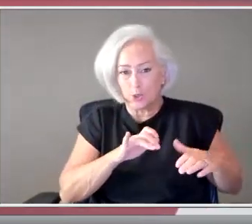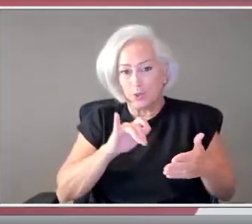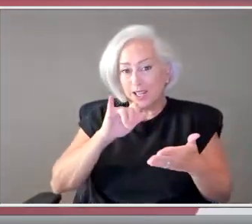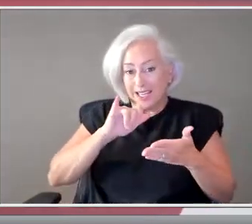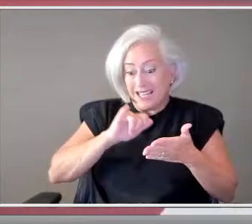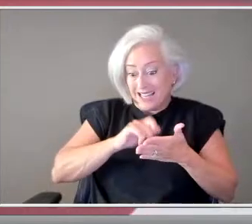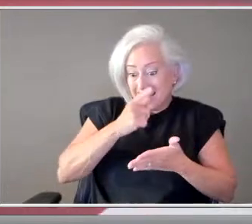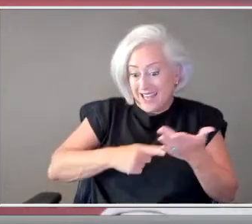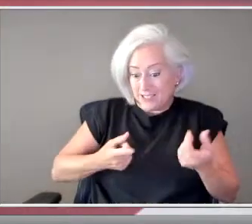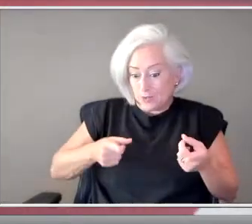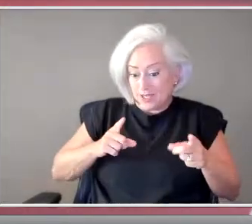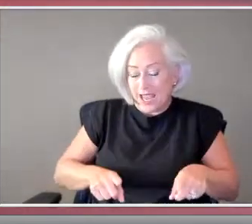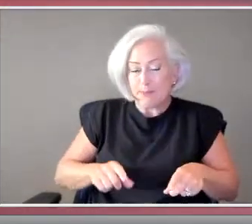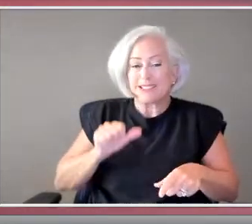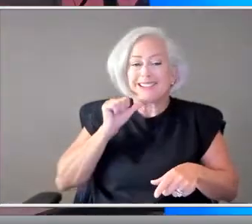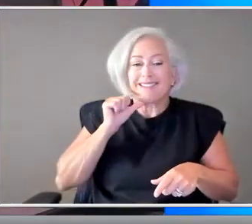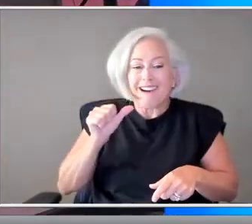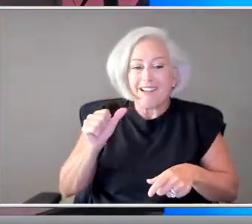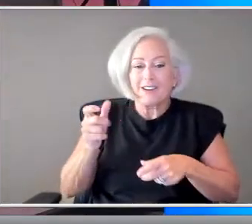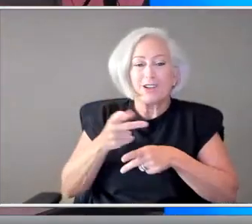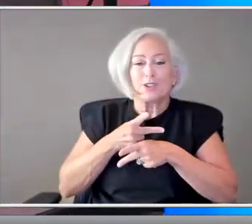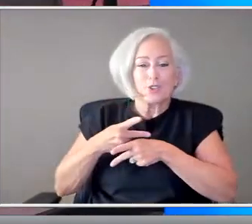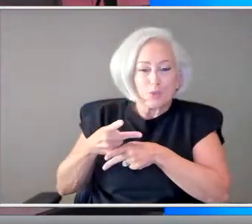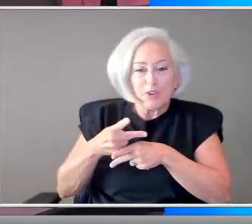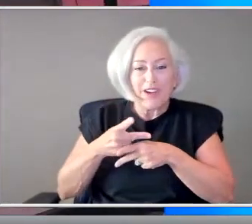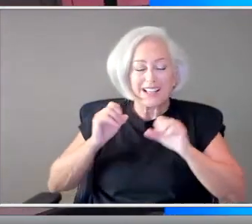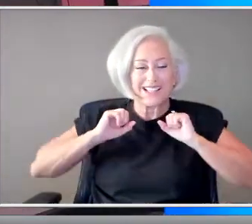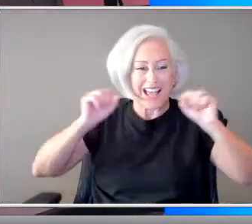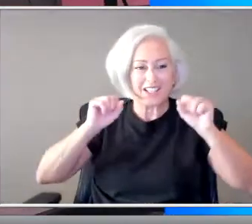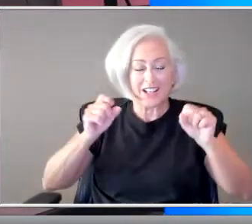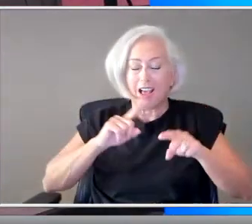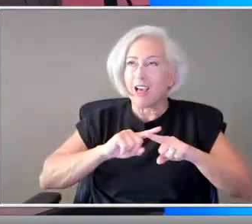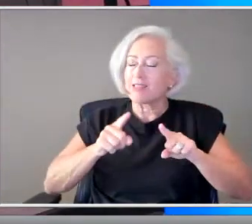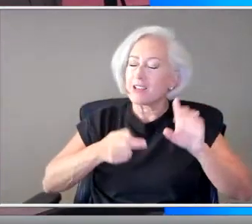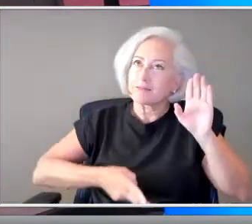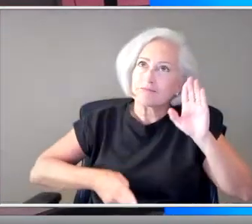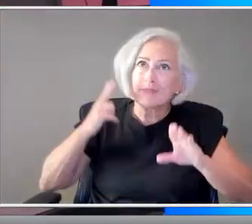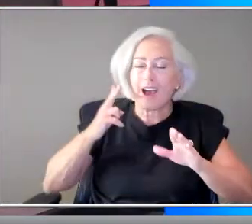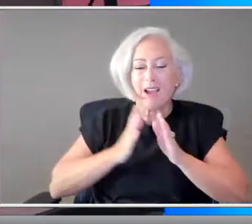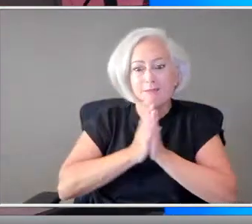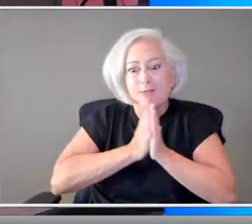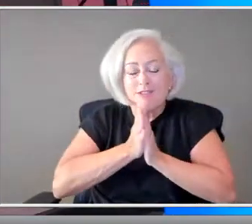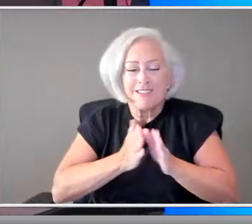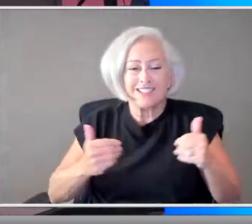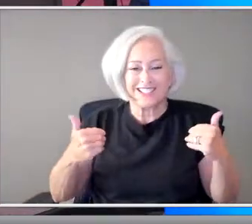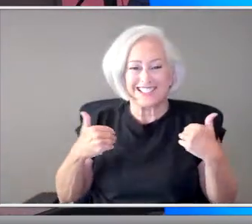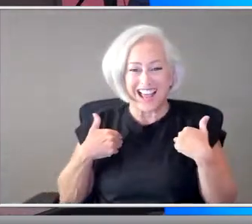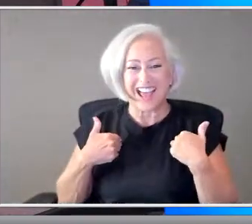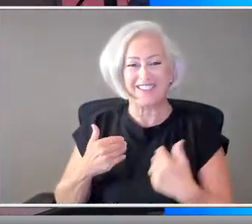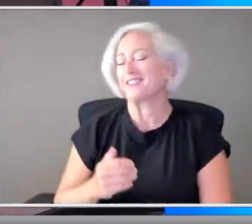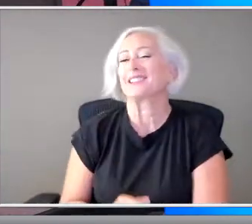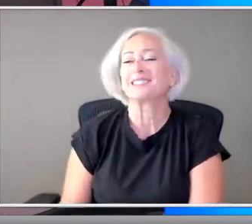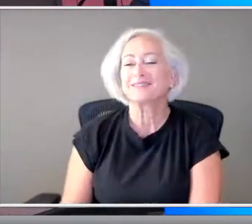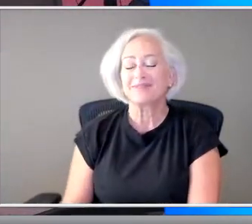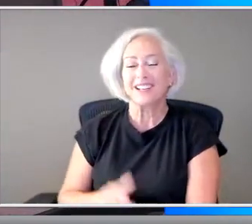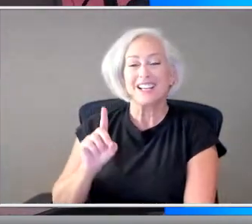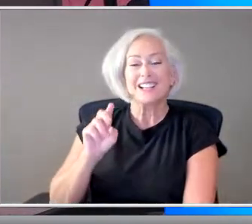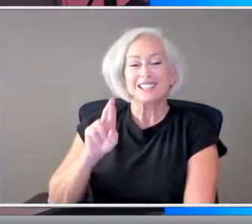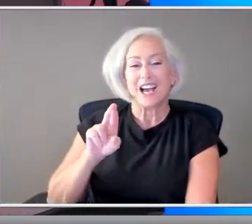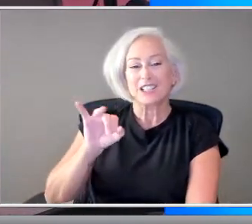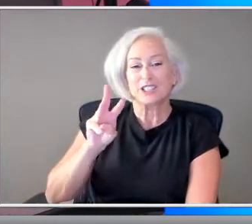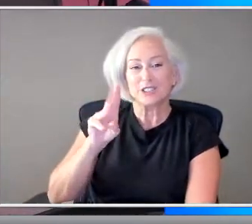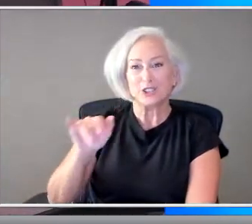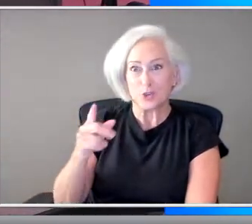unless you're a high motivation person. Such as who we're sitting with today. Dr. Jewell, you've been nodding your head